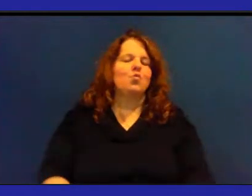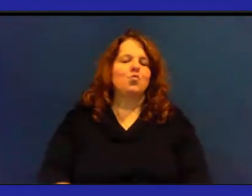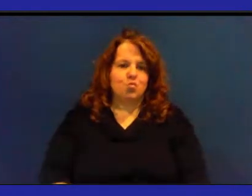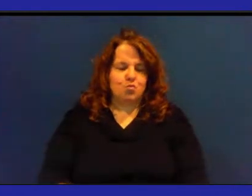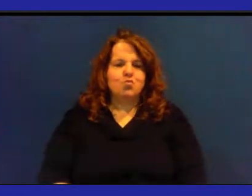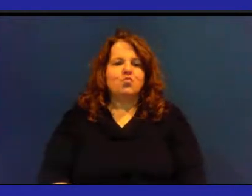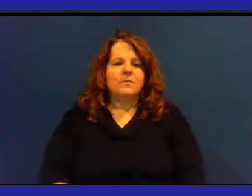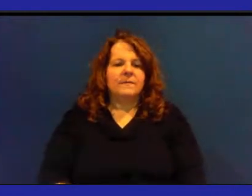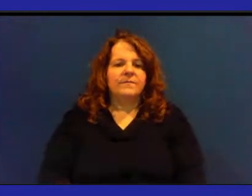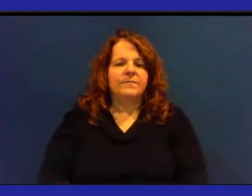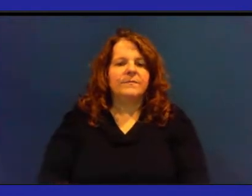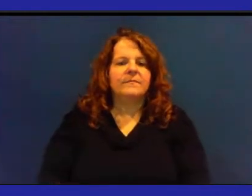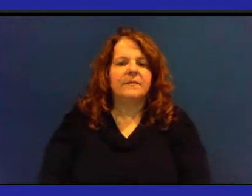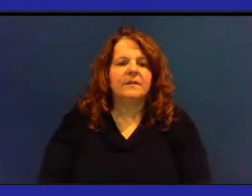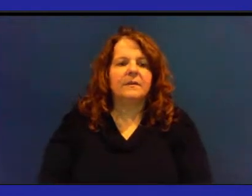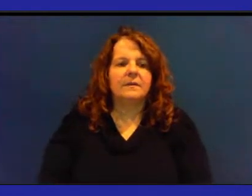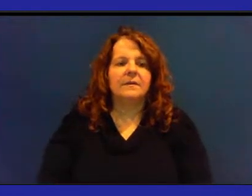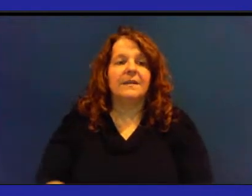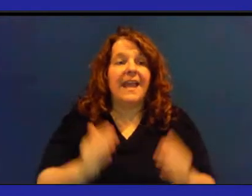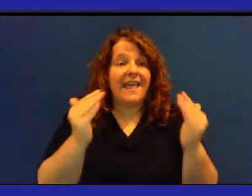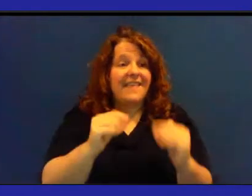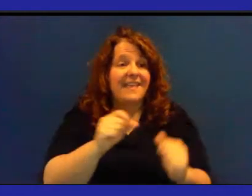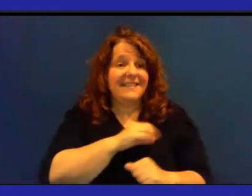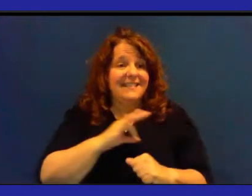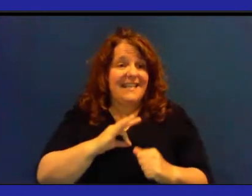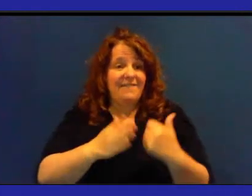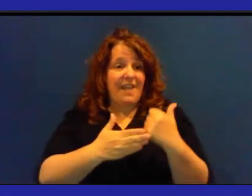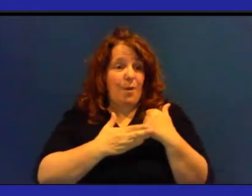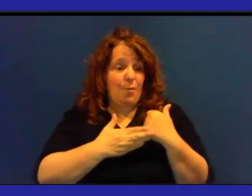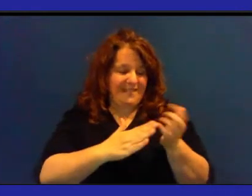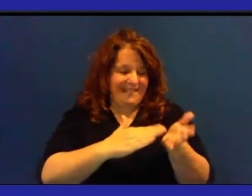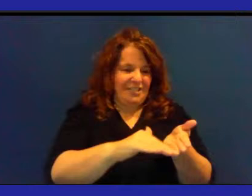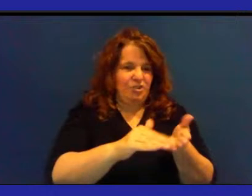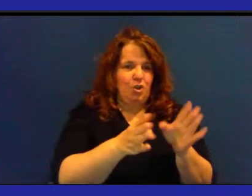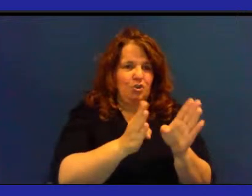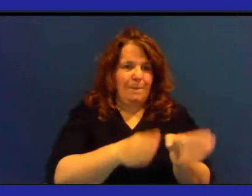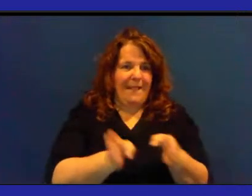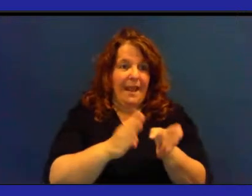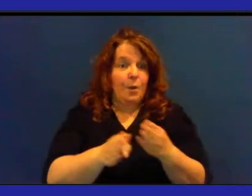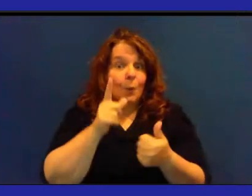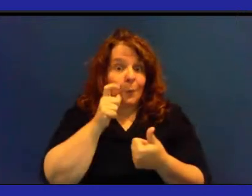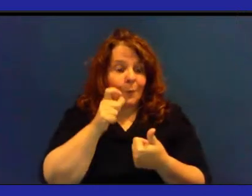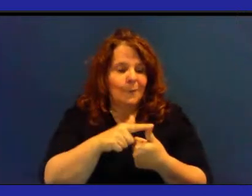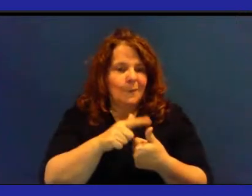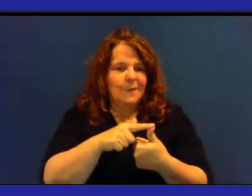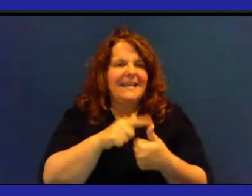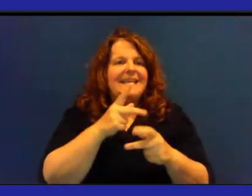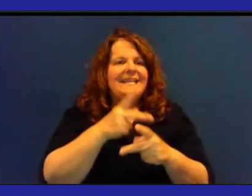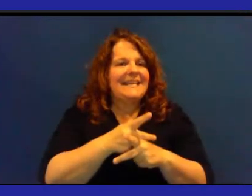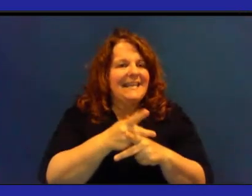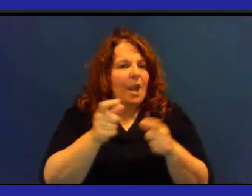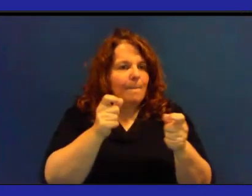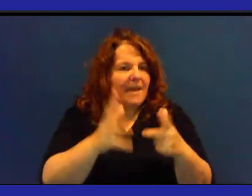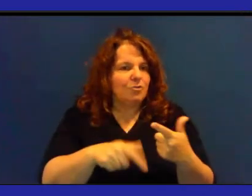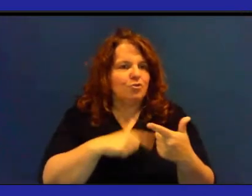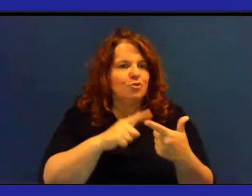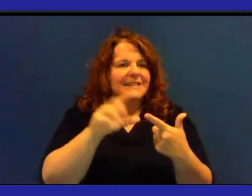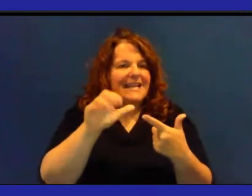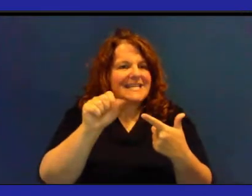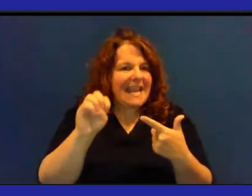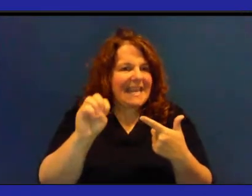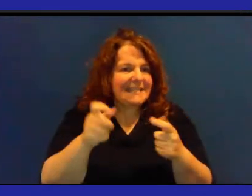the staff that really help us with discharge planning are care managers, case